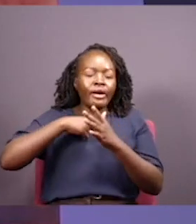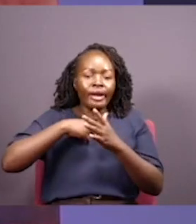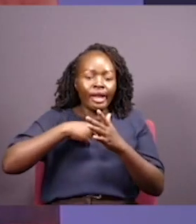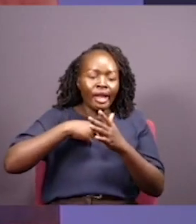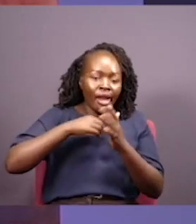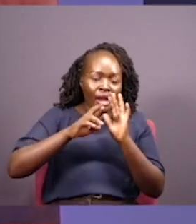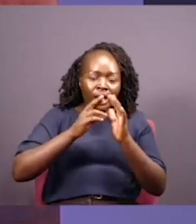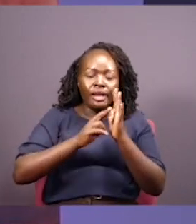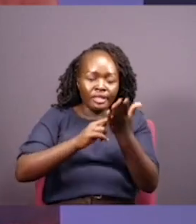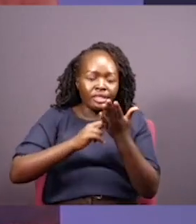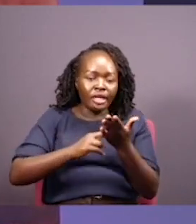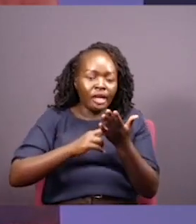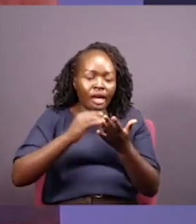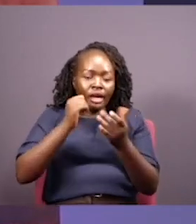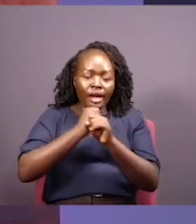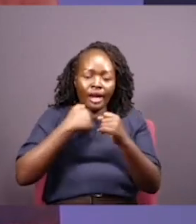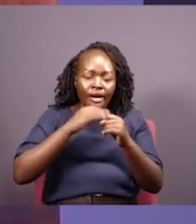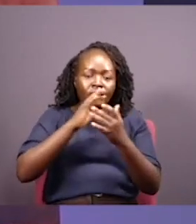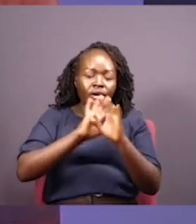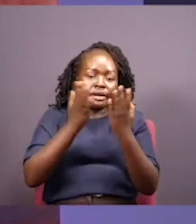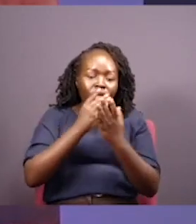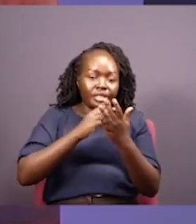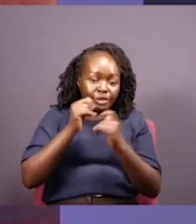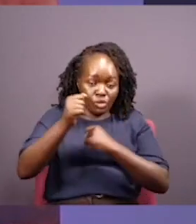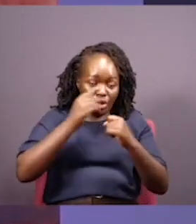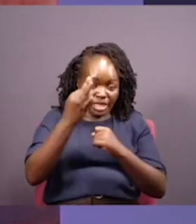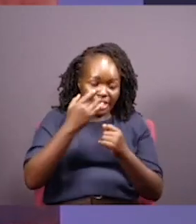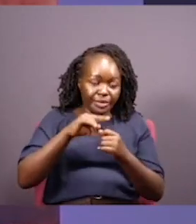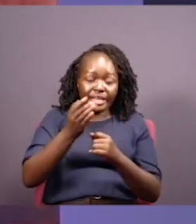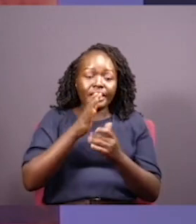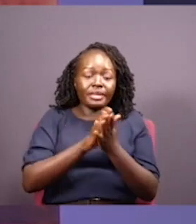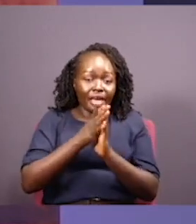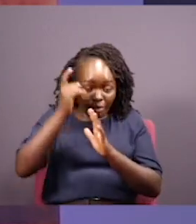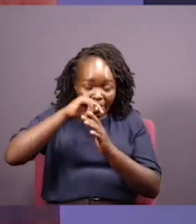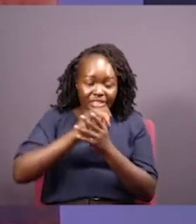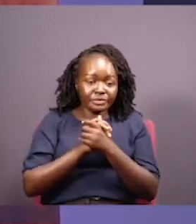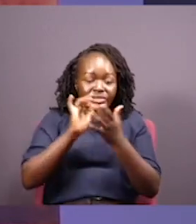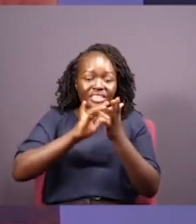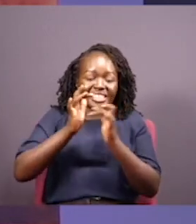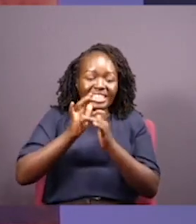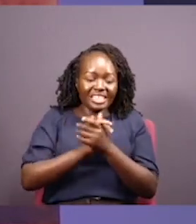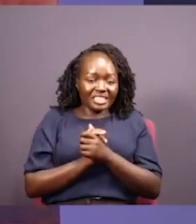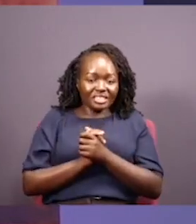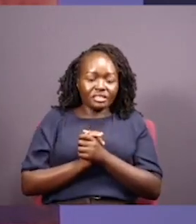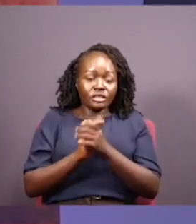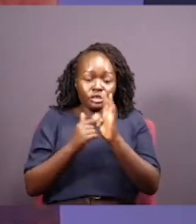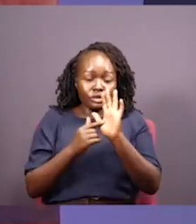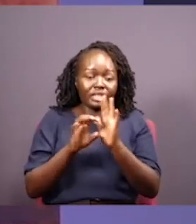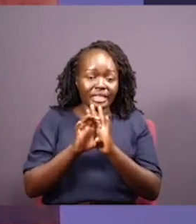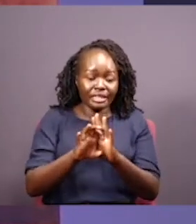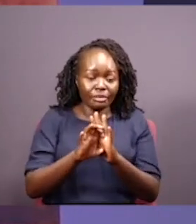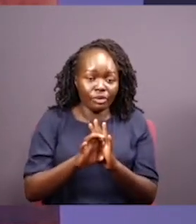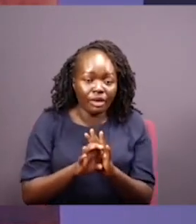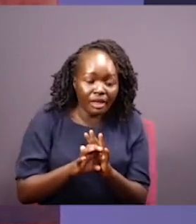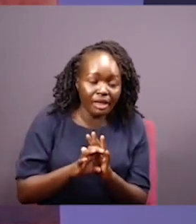War III. We are to be wise. Jesus shows an example of how he was